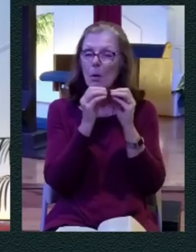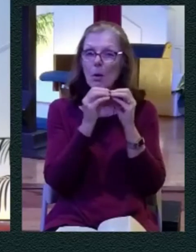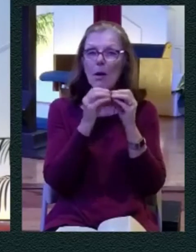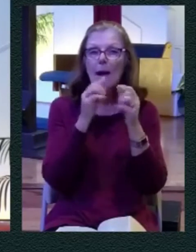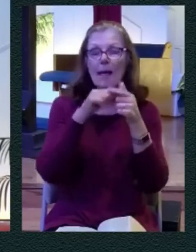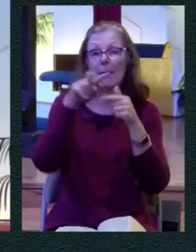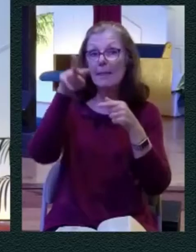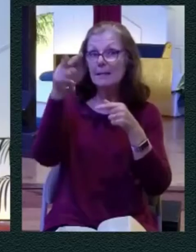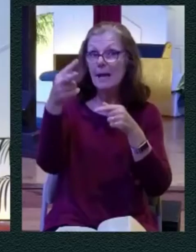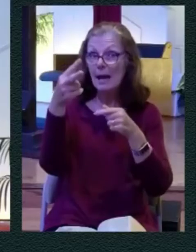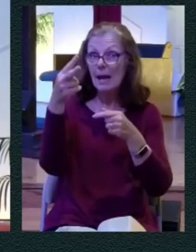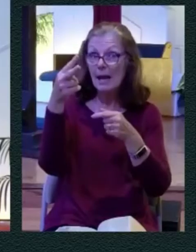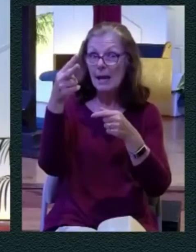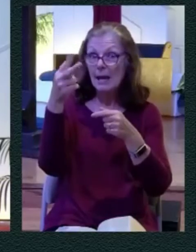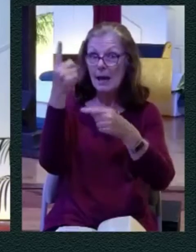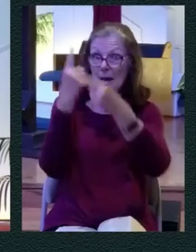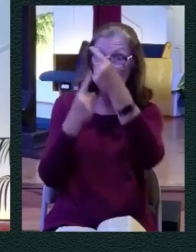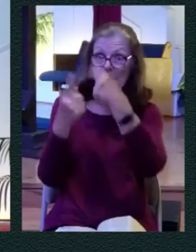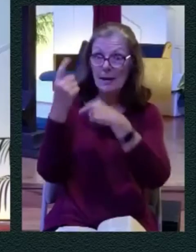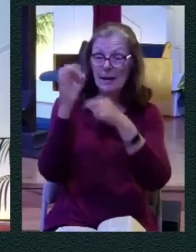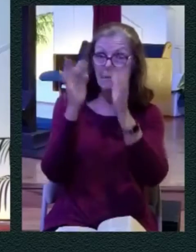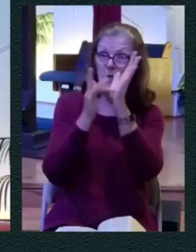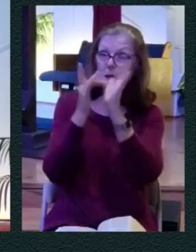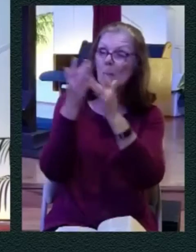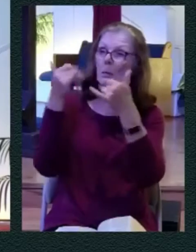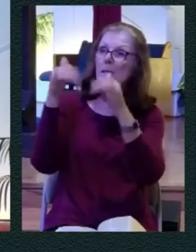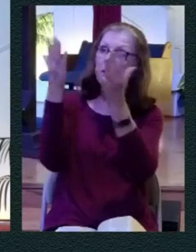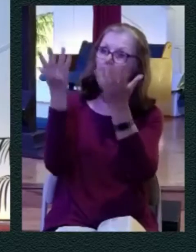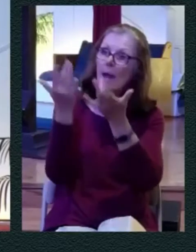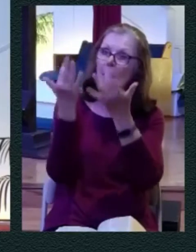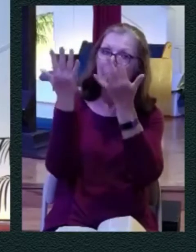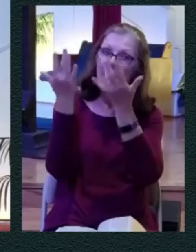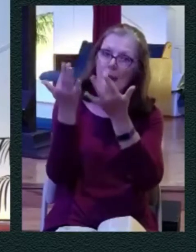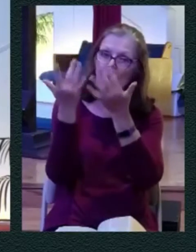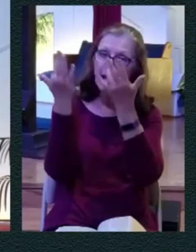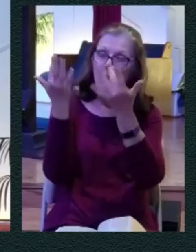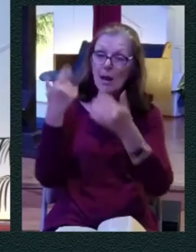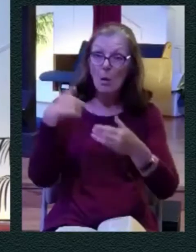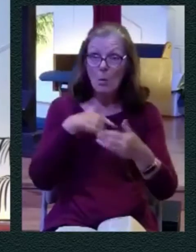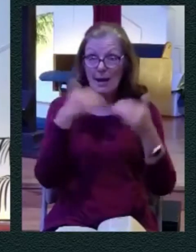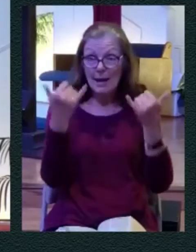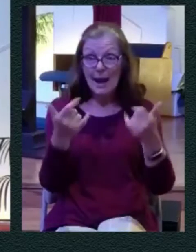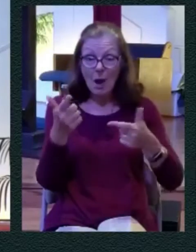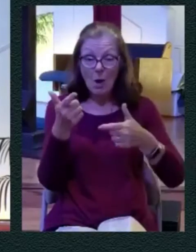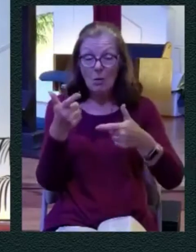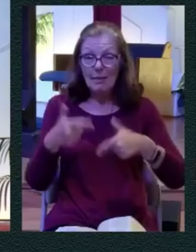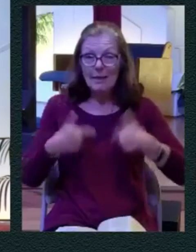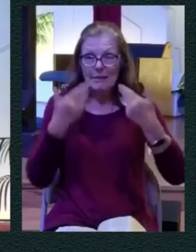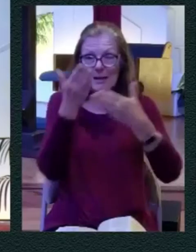we still wait for, and we live in that in-between time.